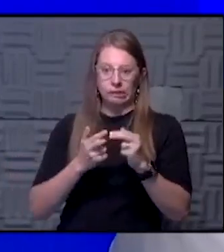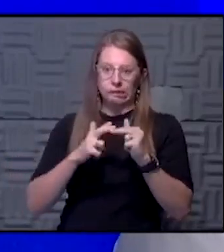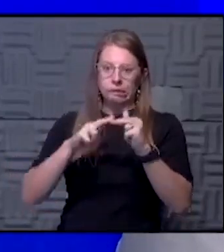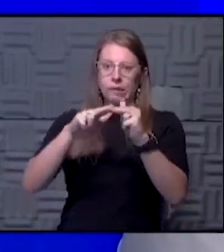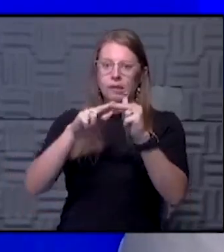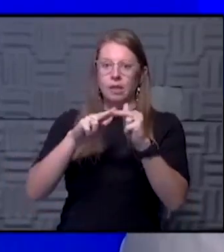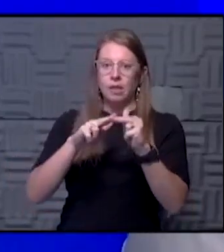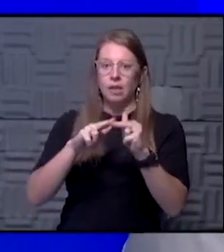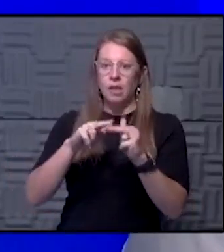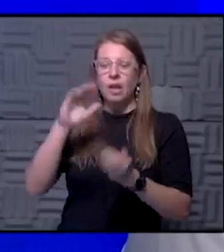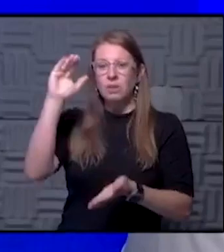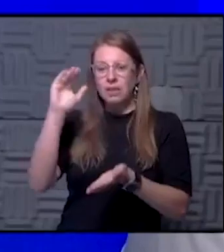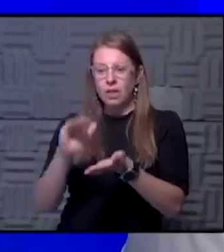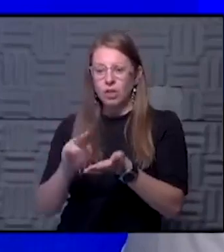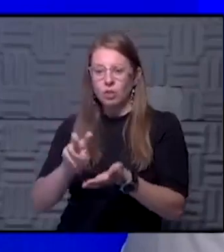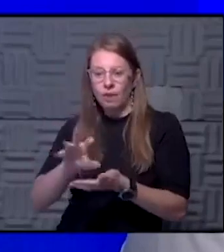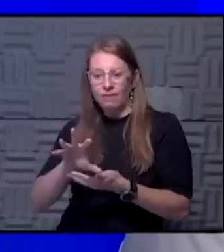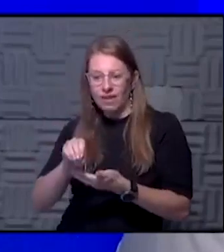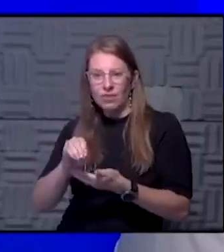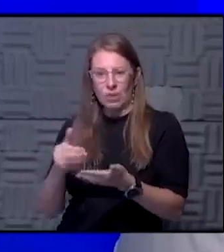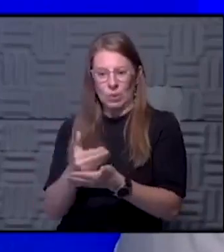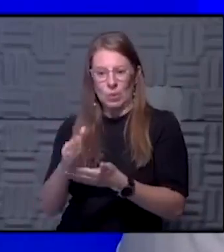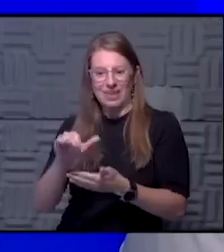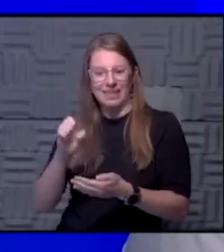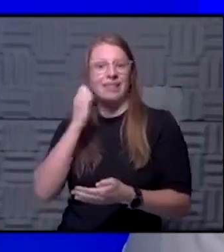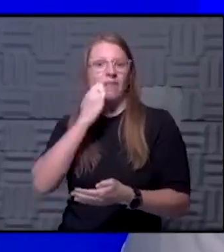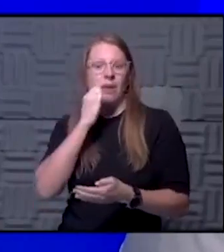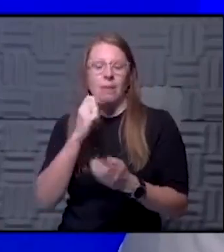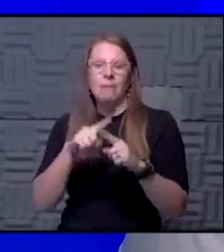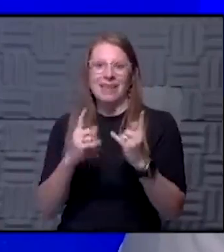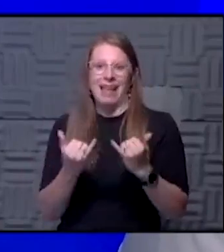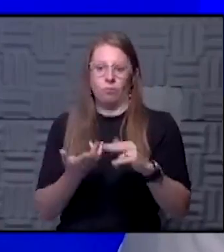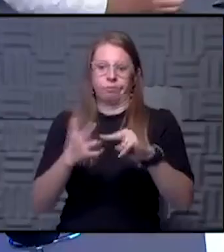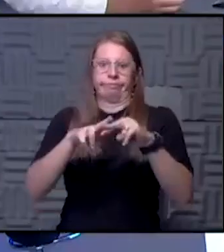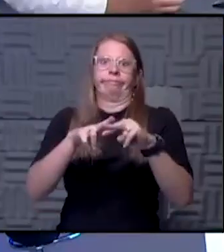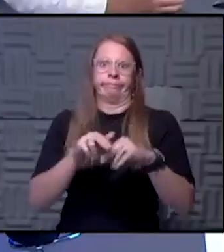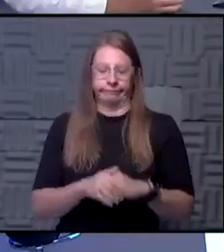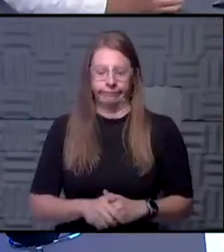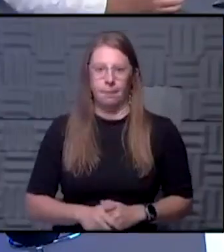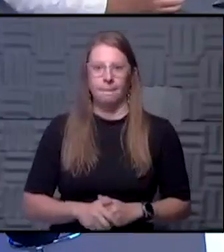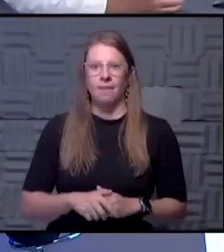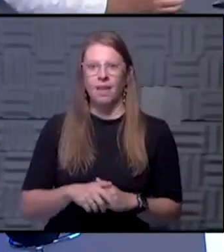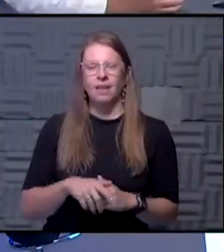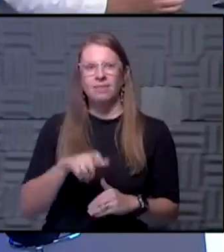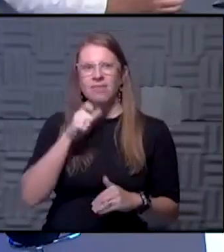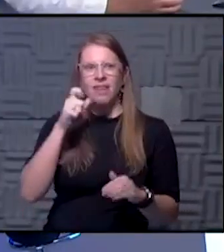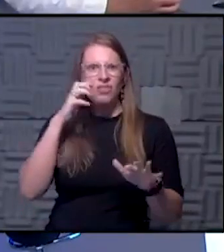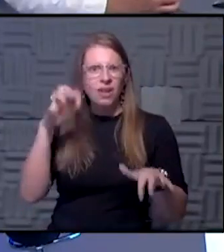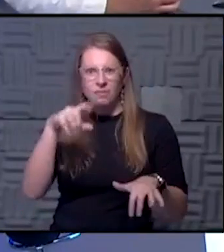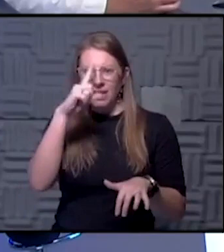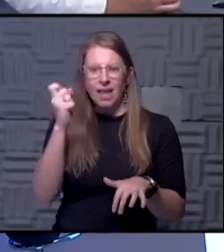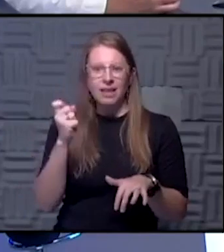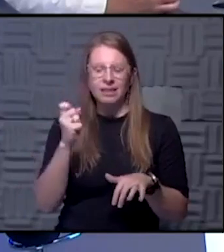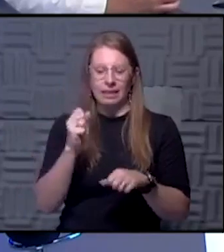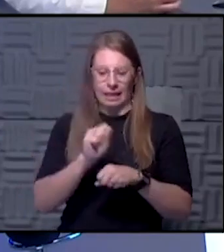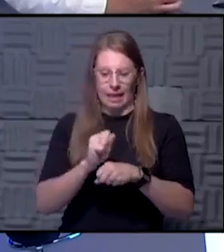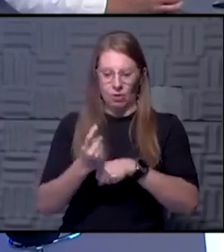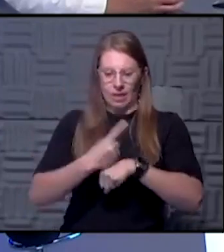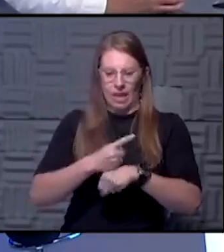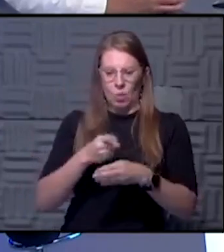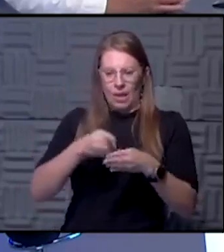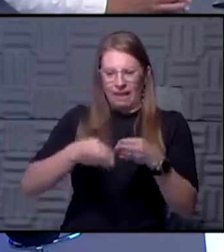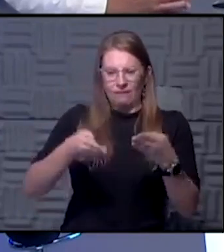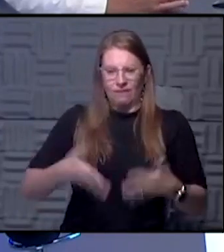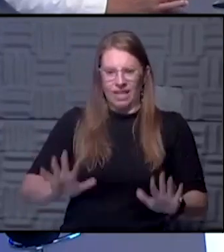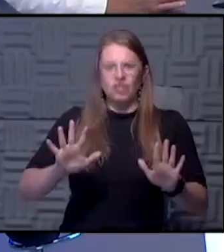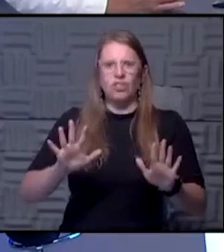down almost to around 250 new cases a day, but has gone up as well. Yeah, not surprising, given that we're past Labor Day weekend, schools are